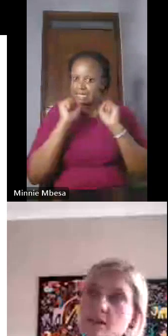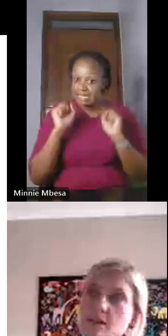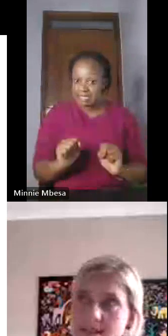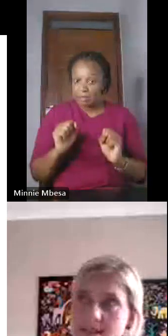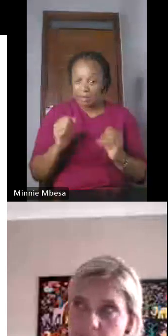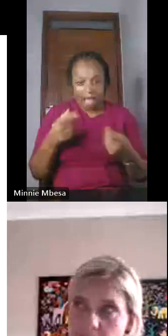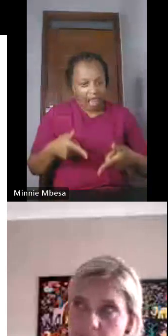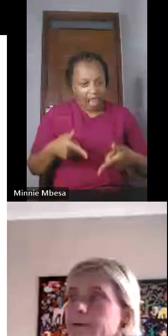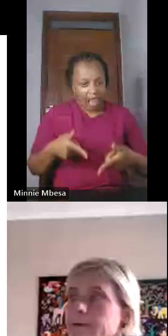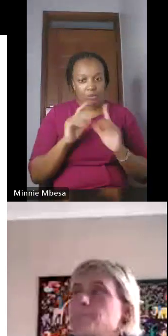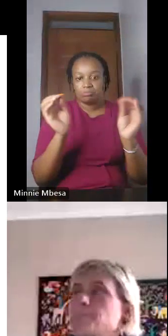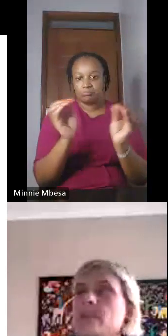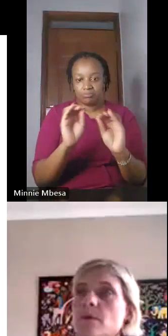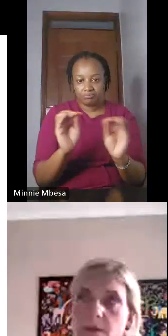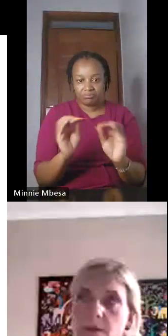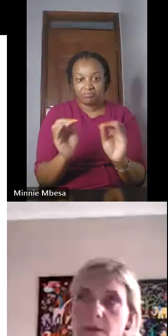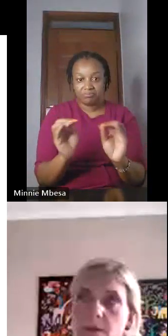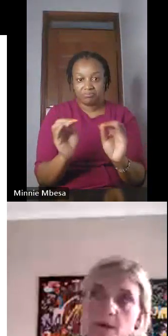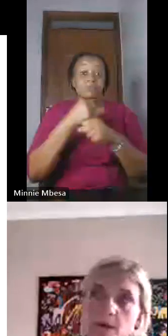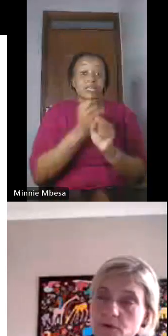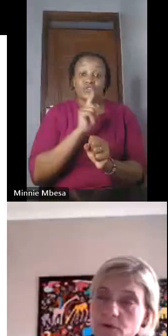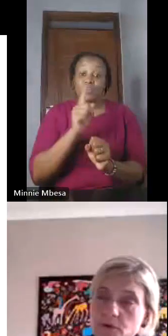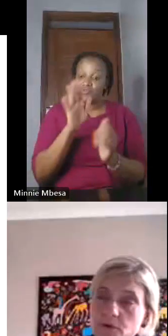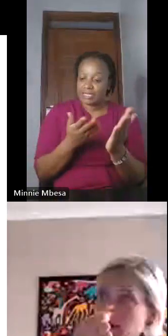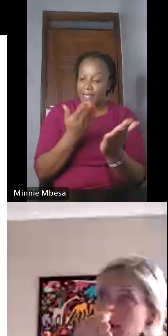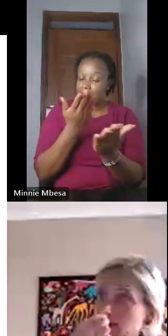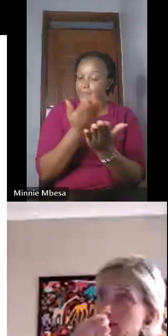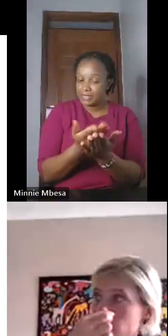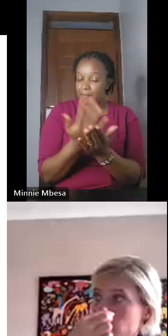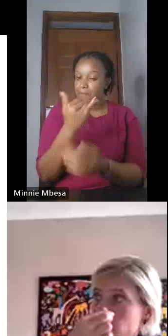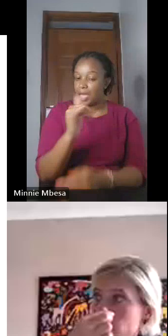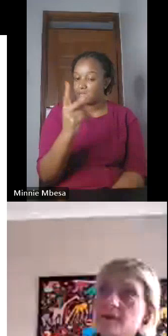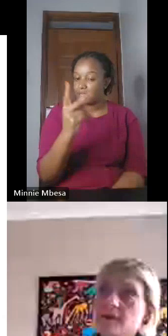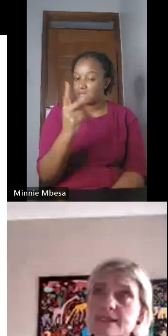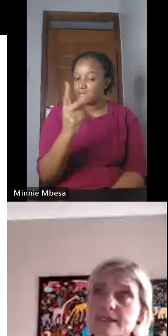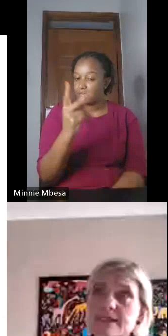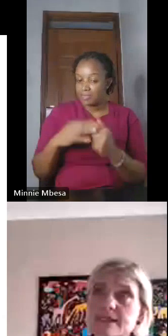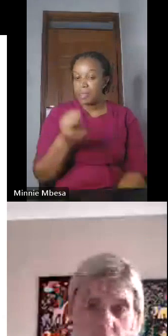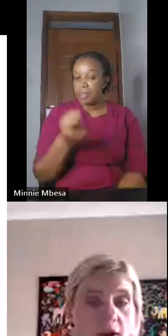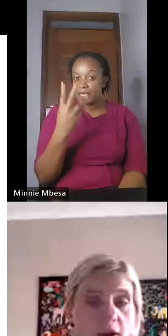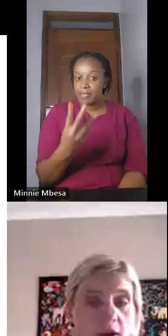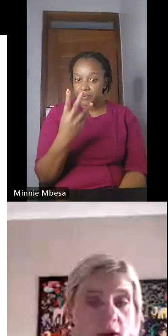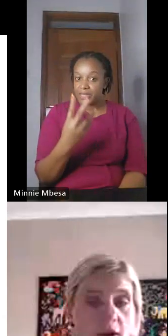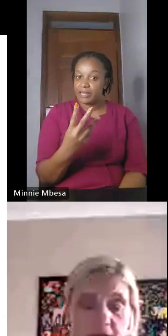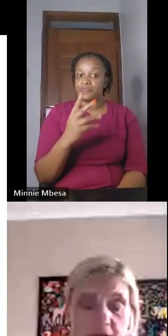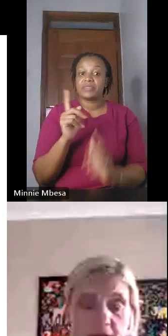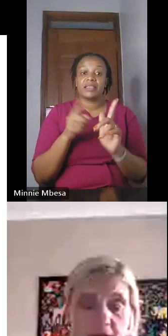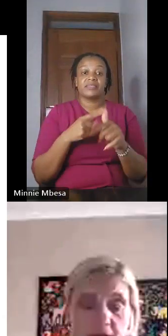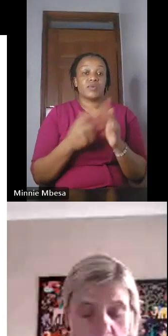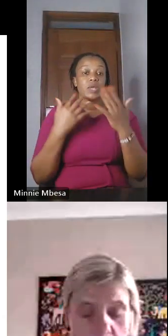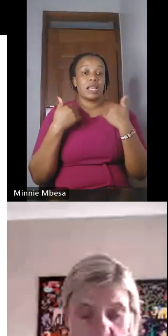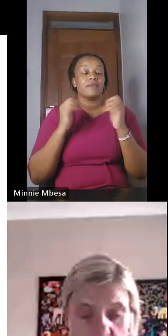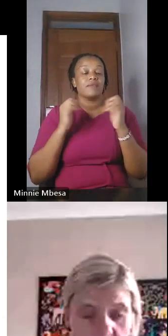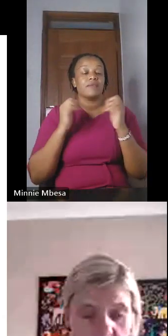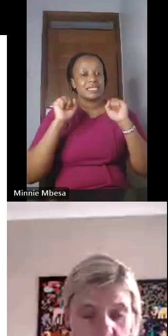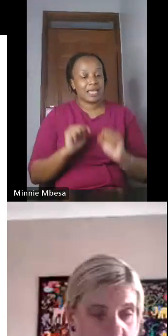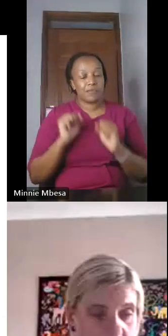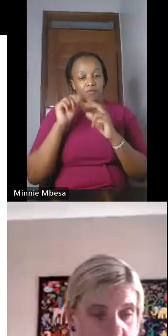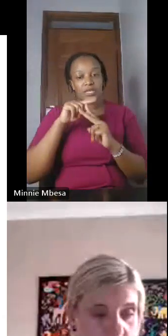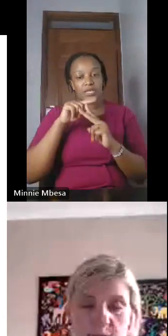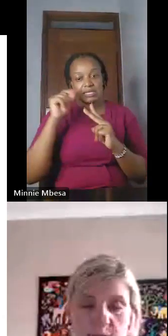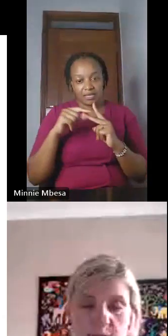of April to be safe. We will then go through a system of the selection of the, so